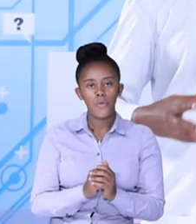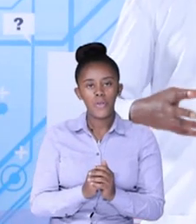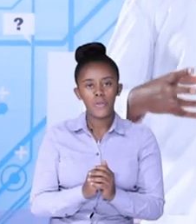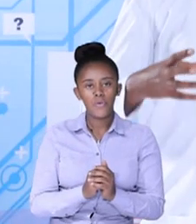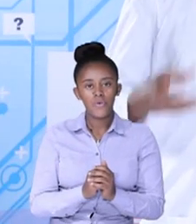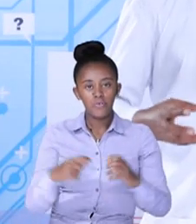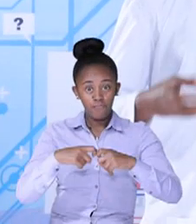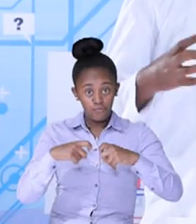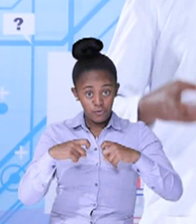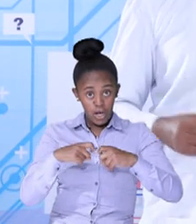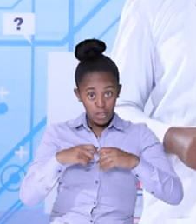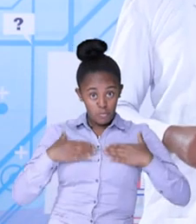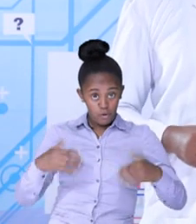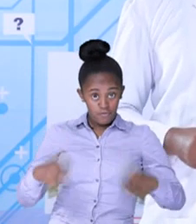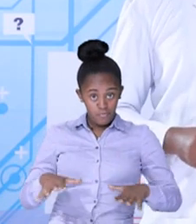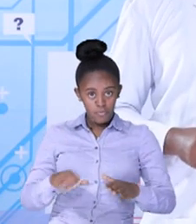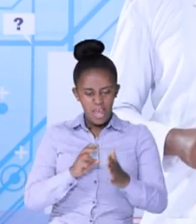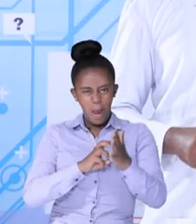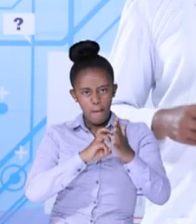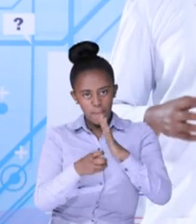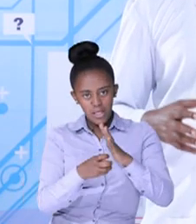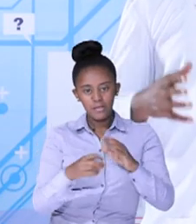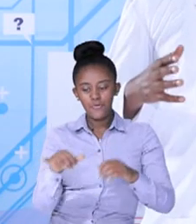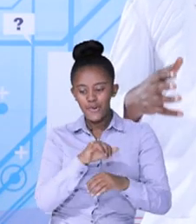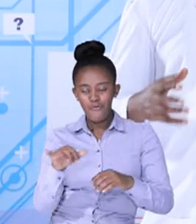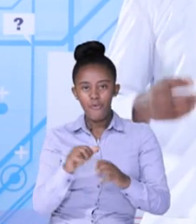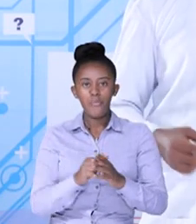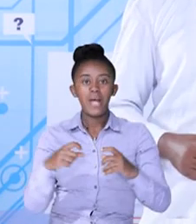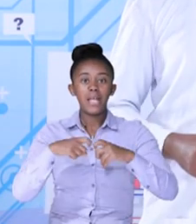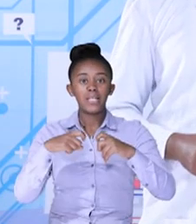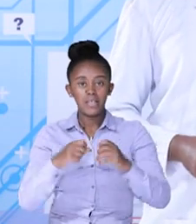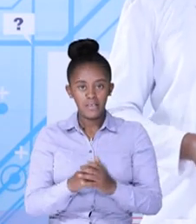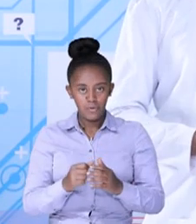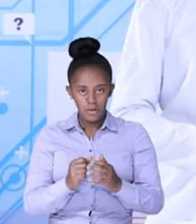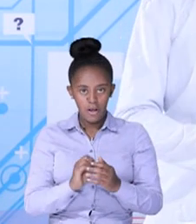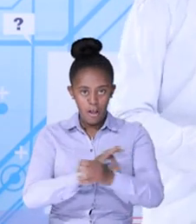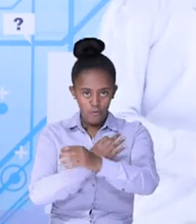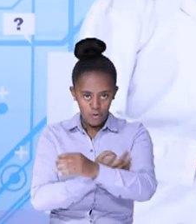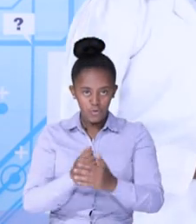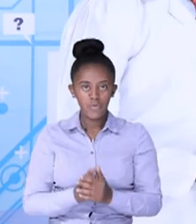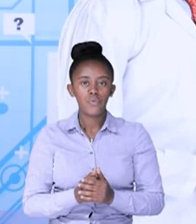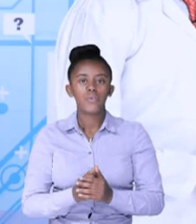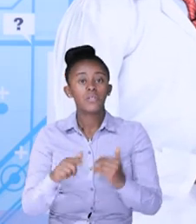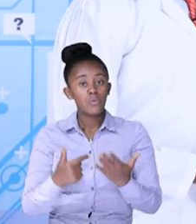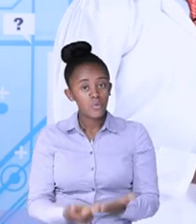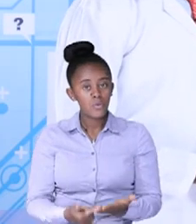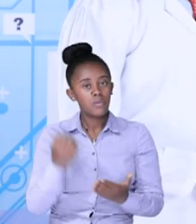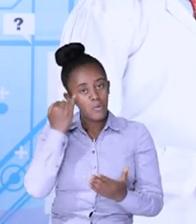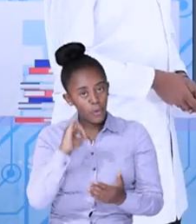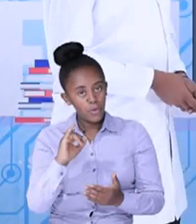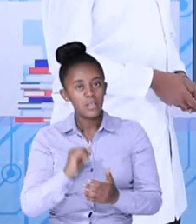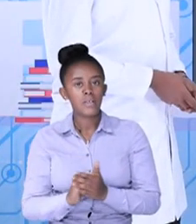if a charged body is immersed into a uniform electric field, there will be a force exerted on it. So the point that